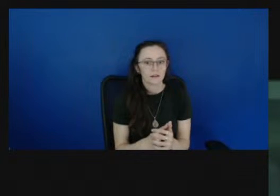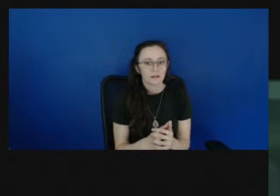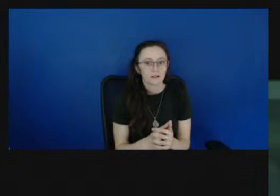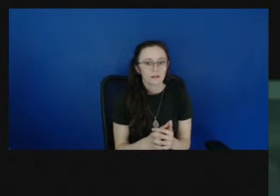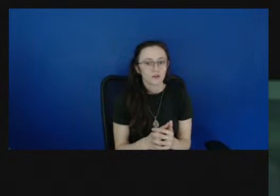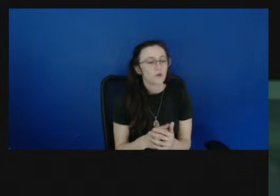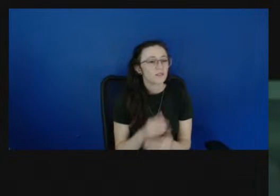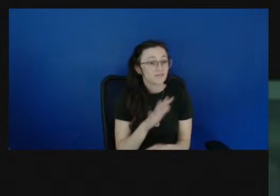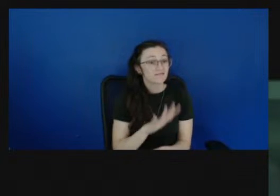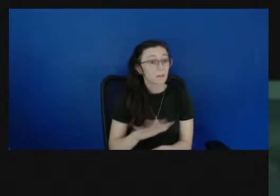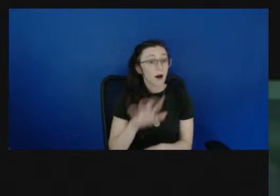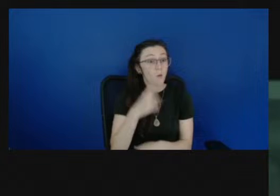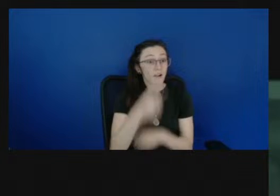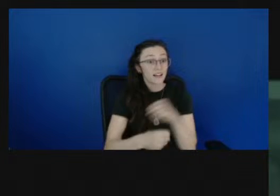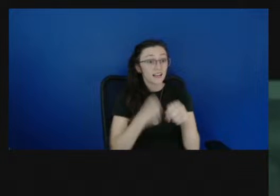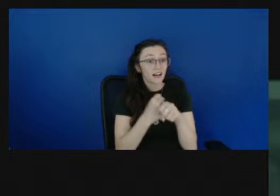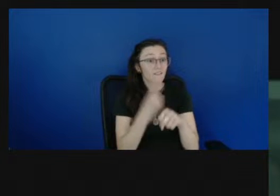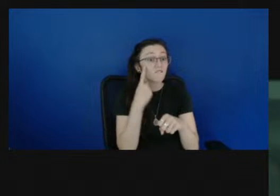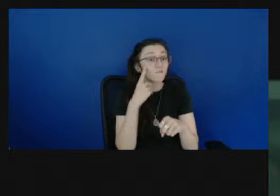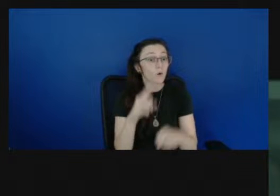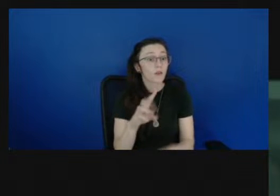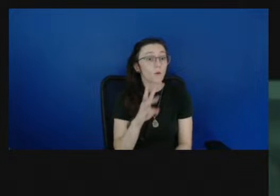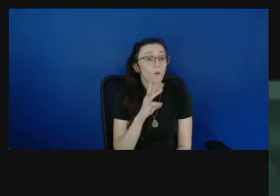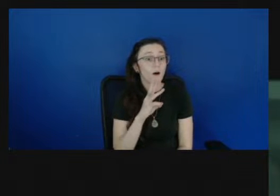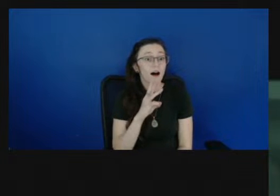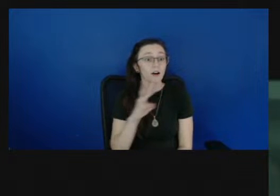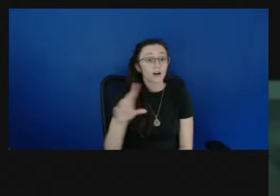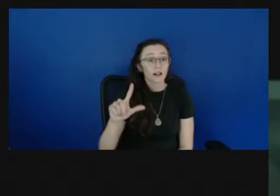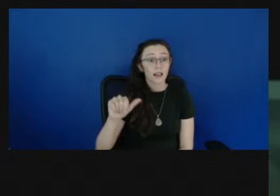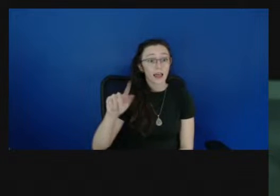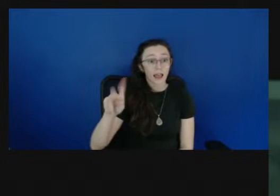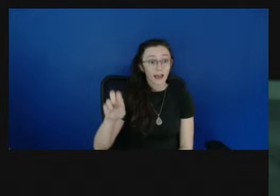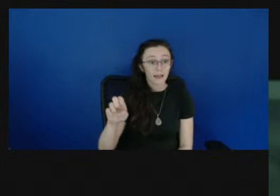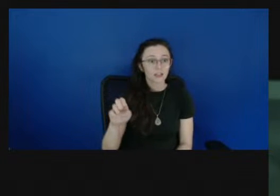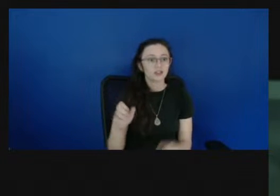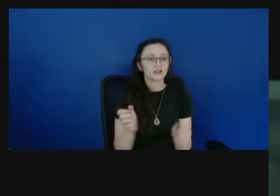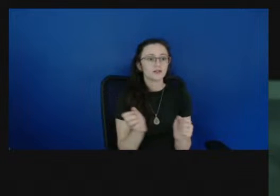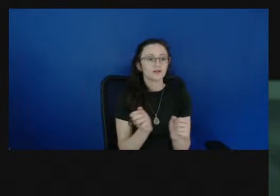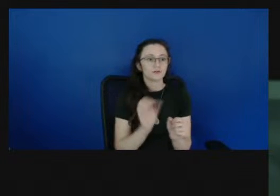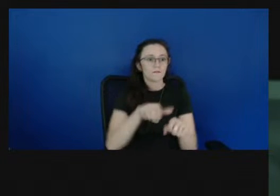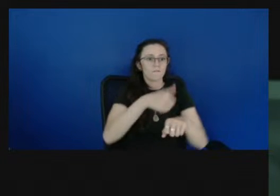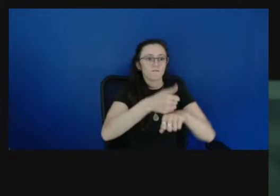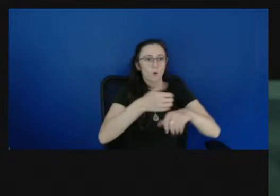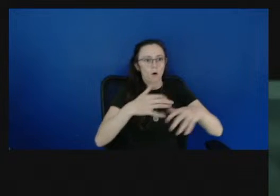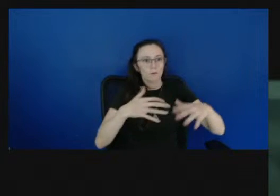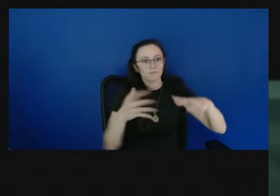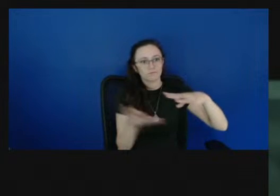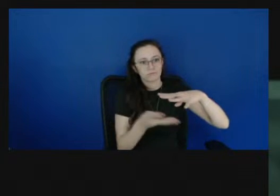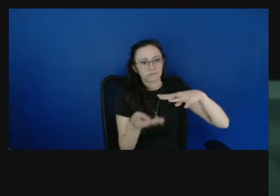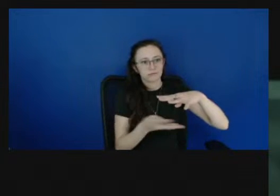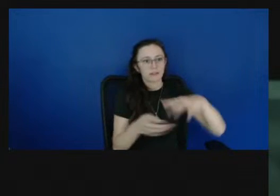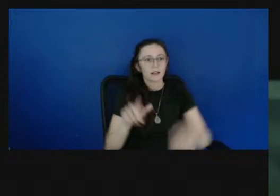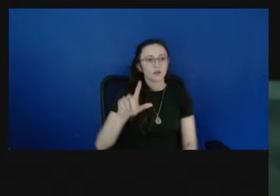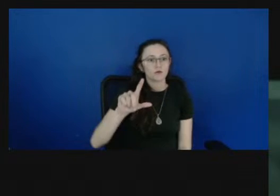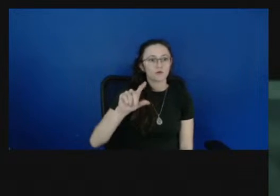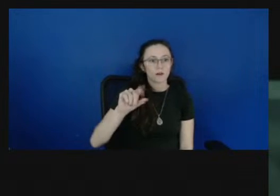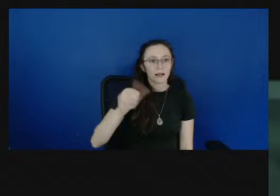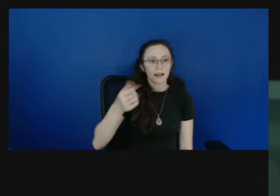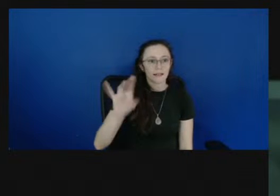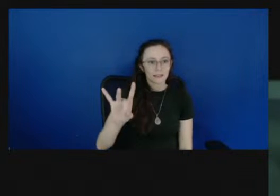lake to begin to form in Hale in July of 2019.